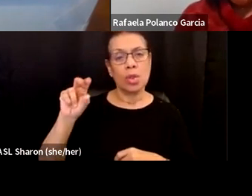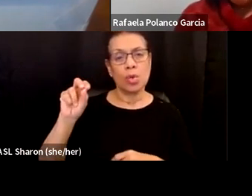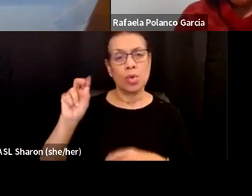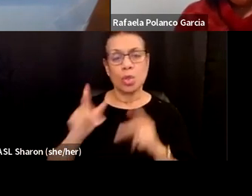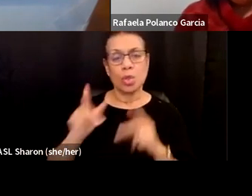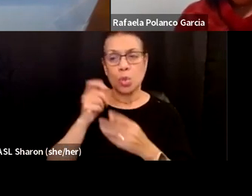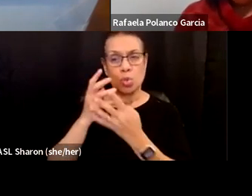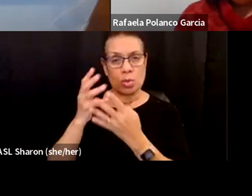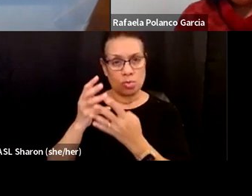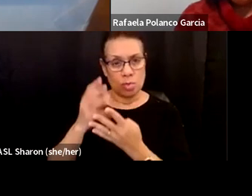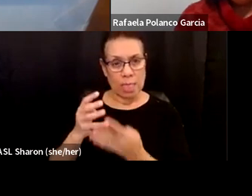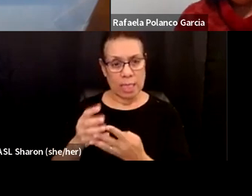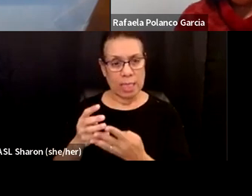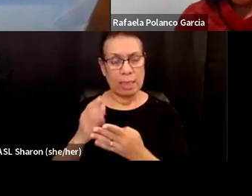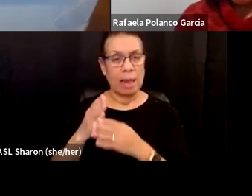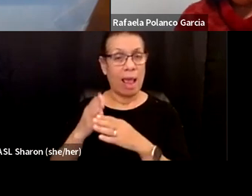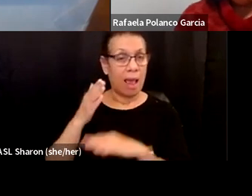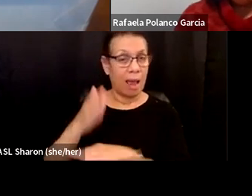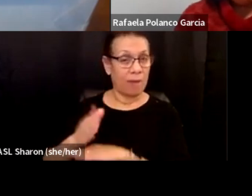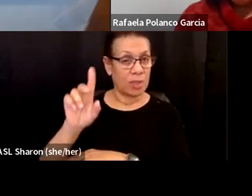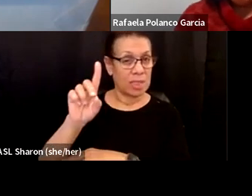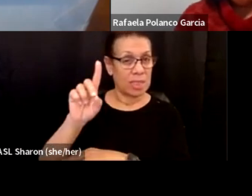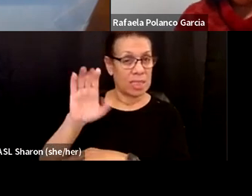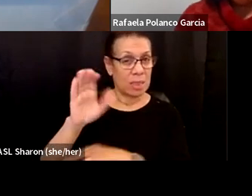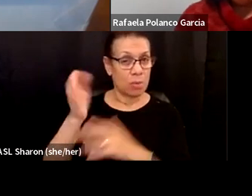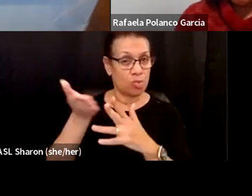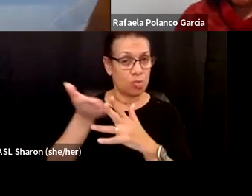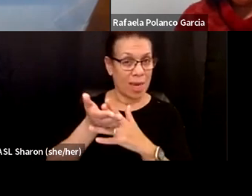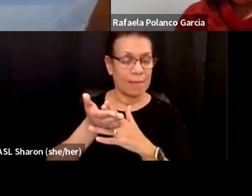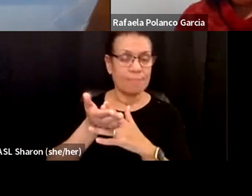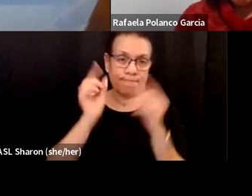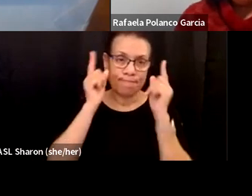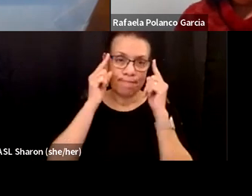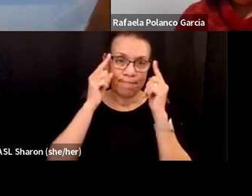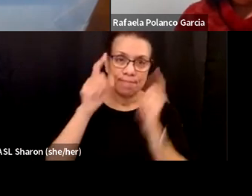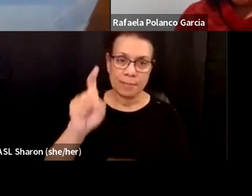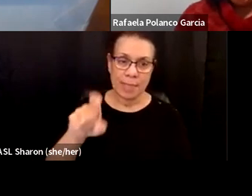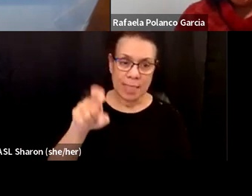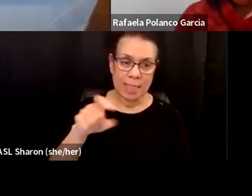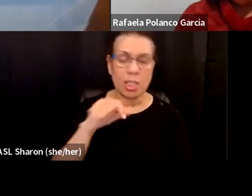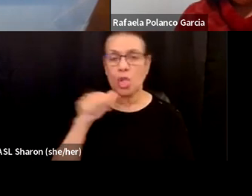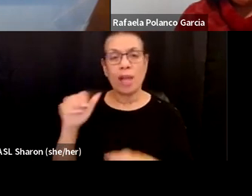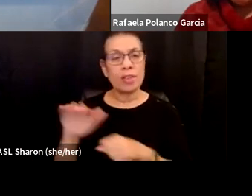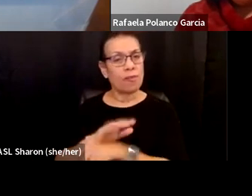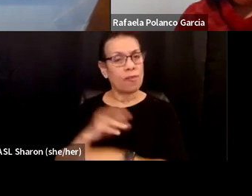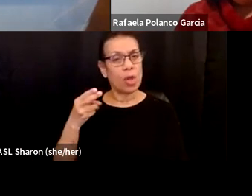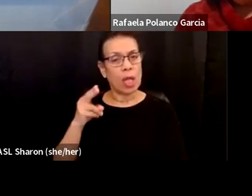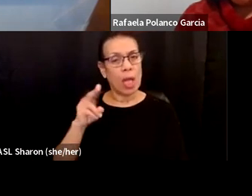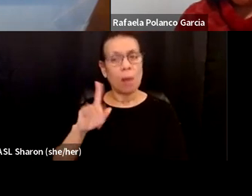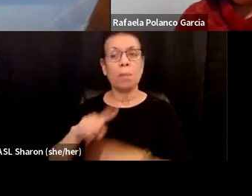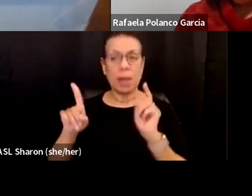screened right after the december break or waiting glasses um so we're so it's not the full hub model but we're we're well on our